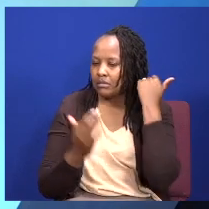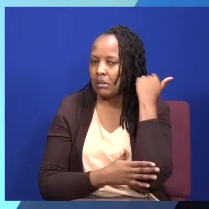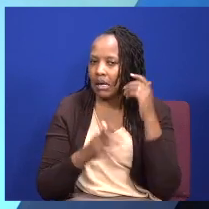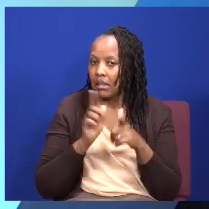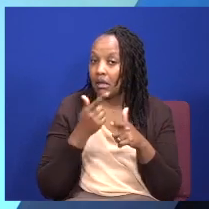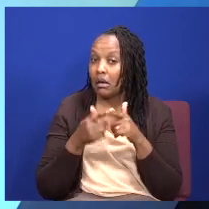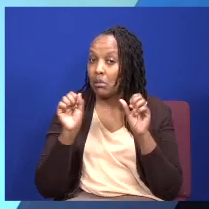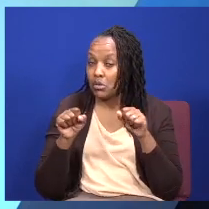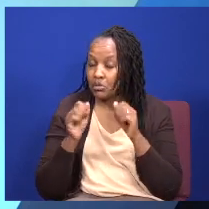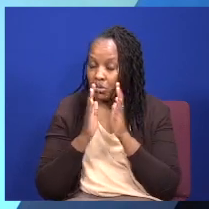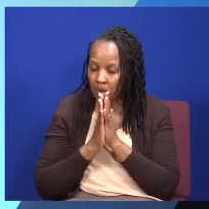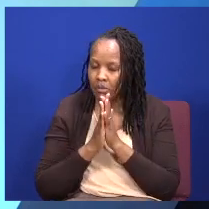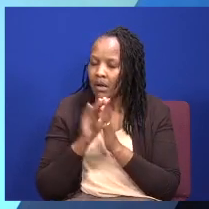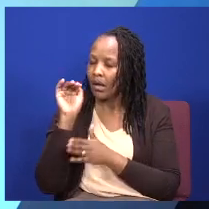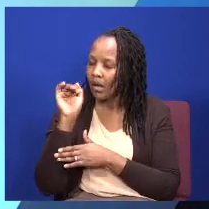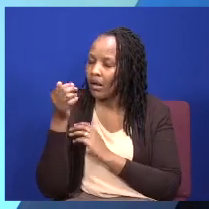me. In the same way